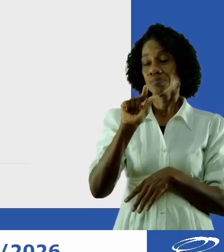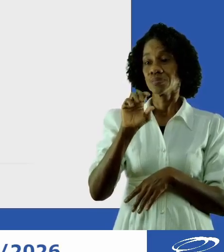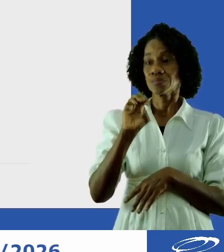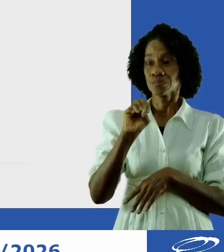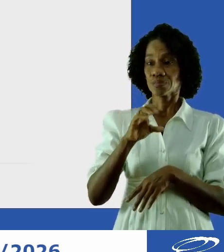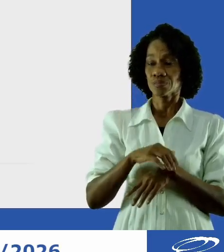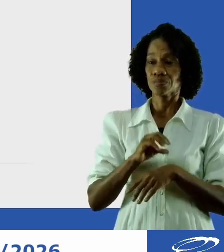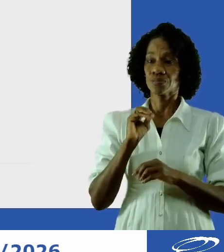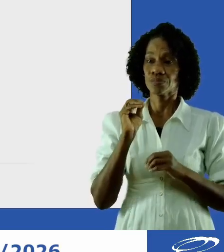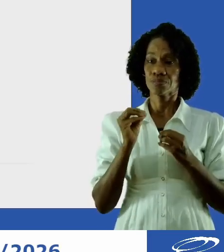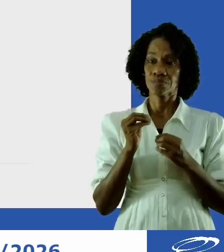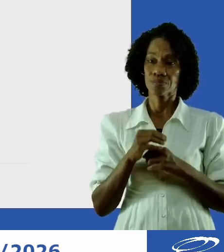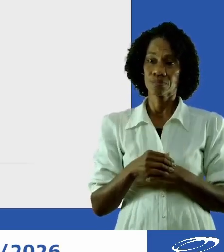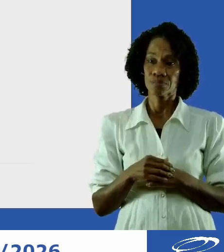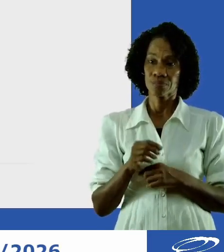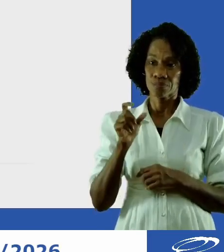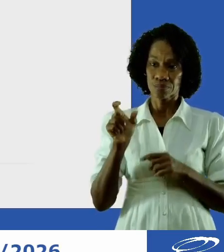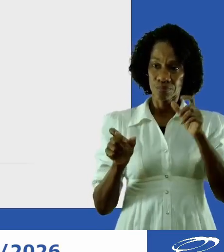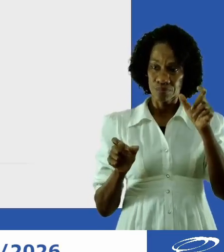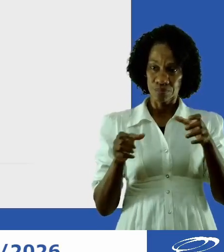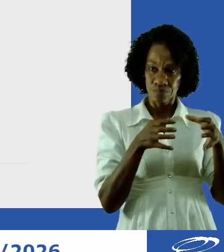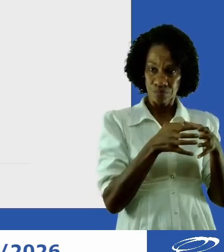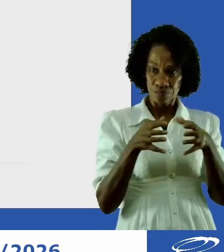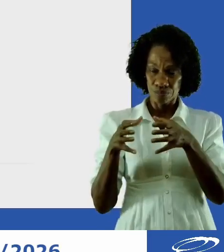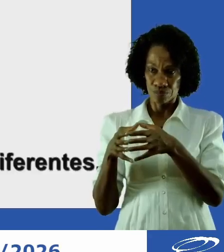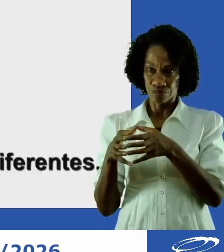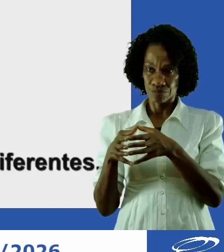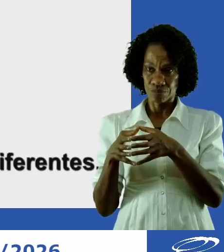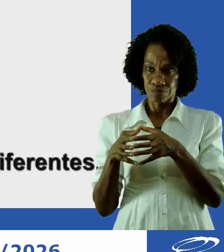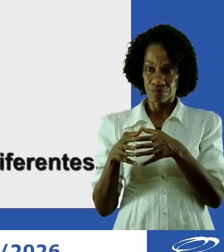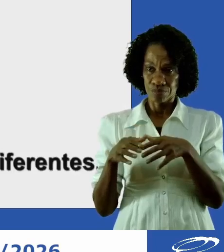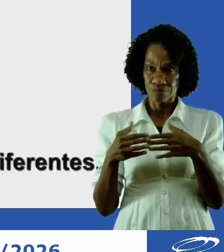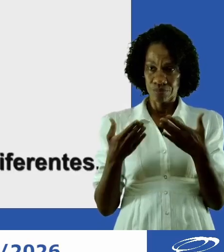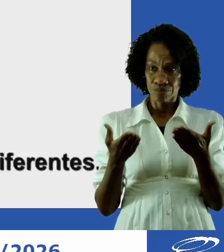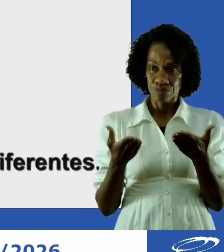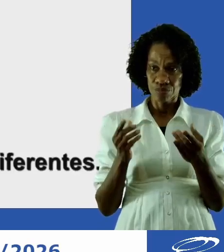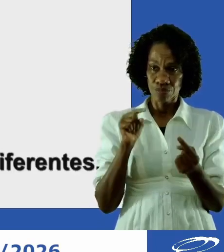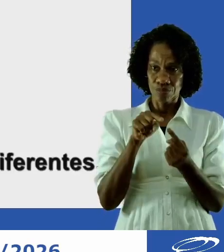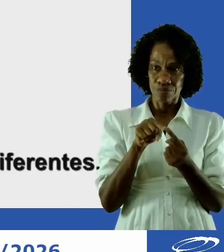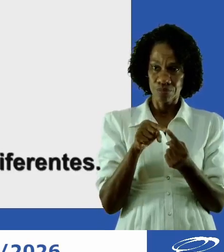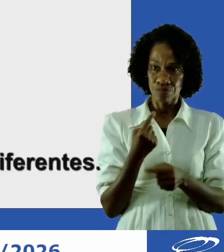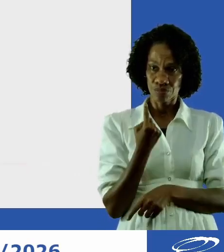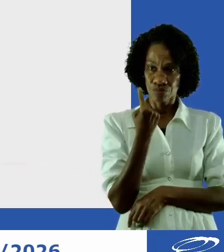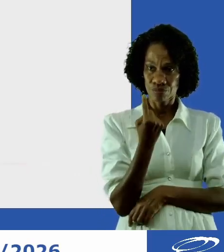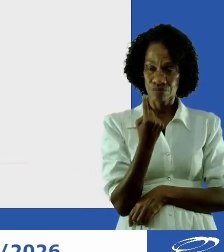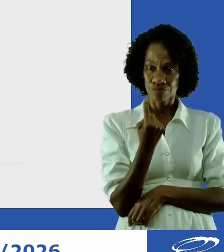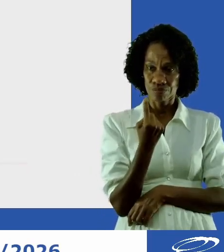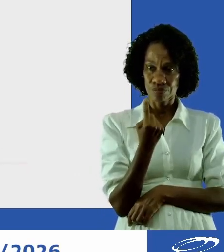this group, it's not to cure the infection, it's just to suppress the infection. So we have two different, up to